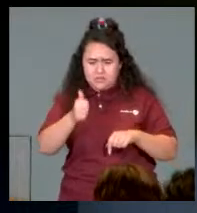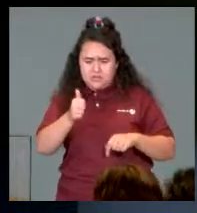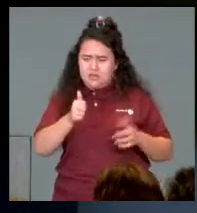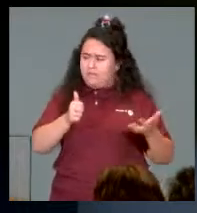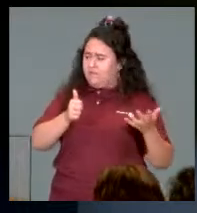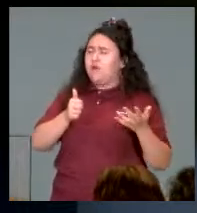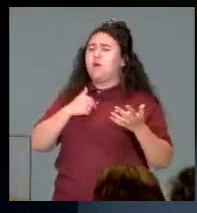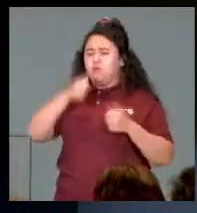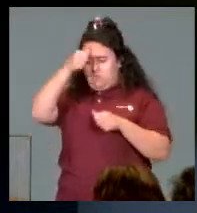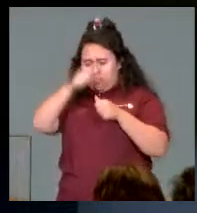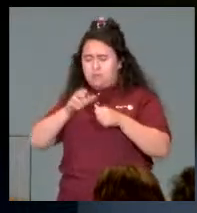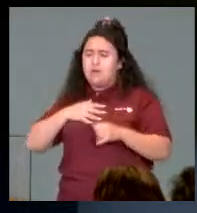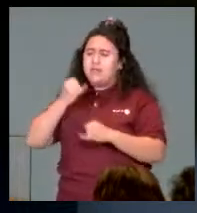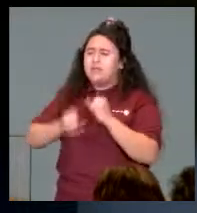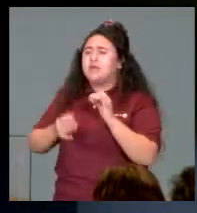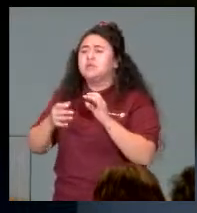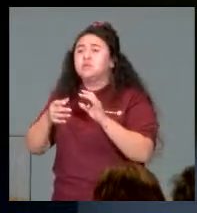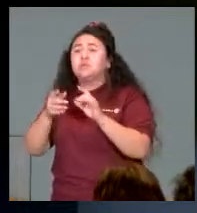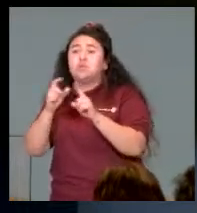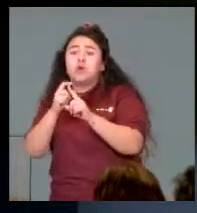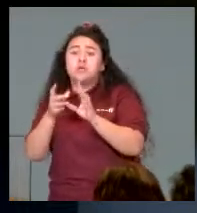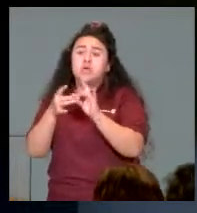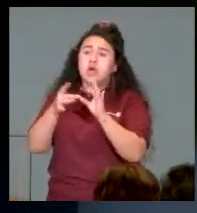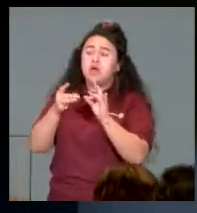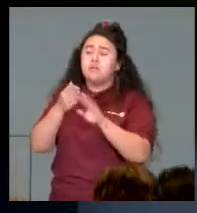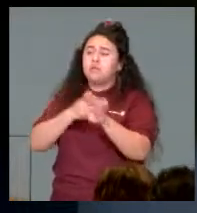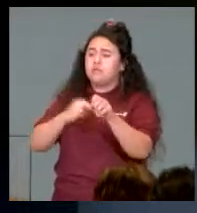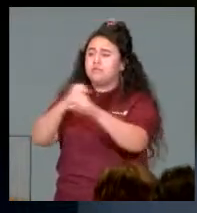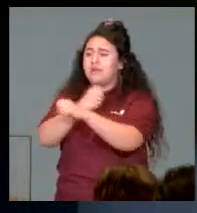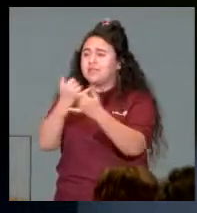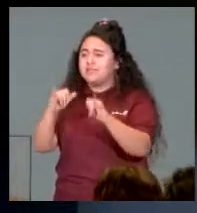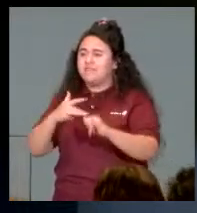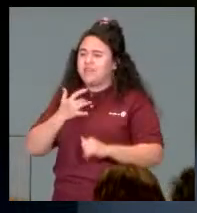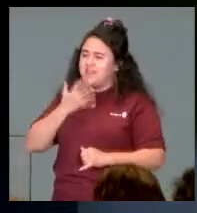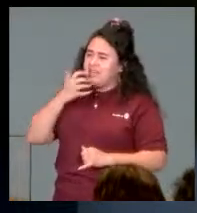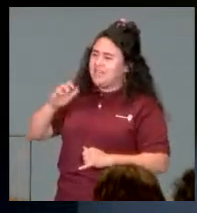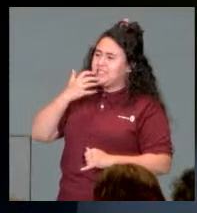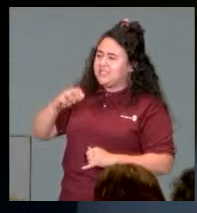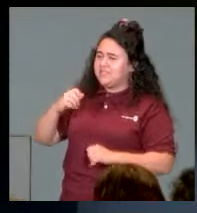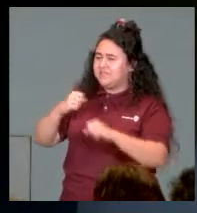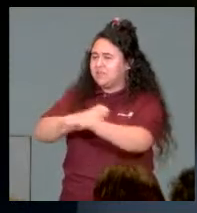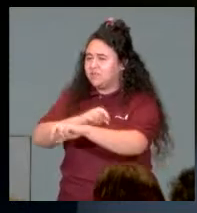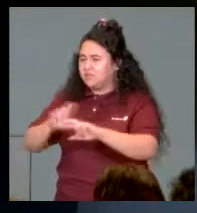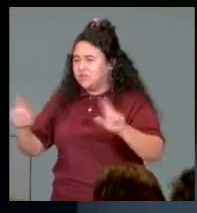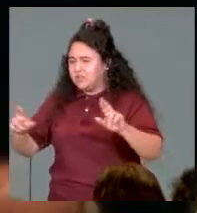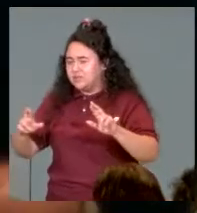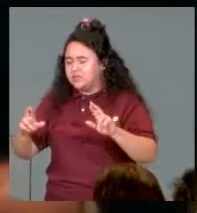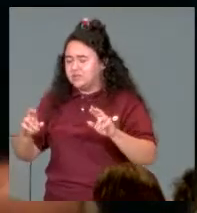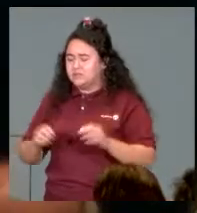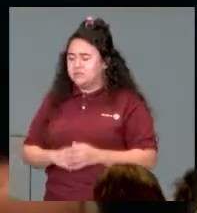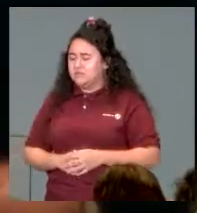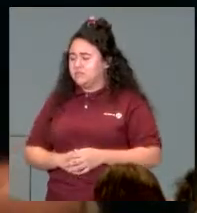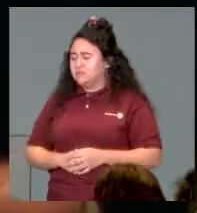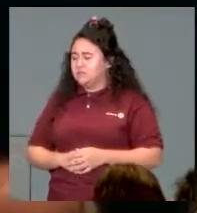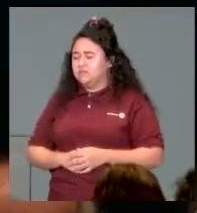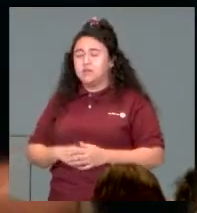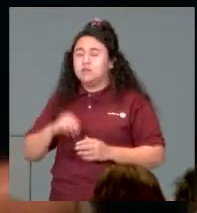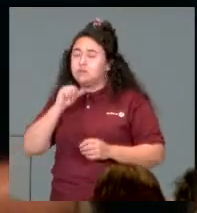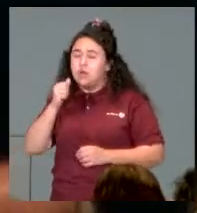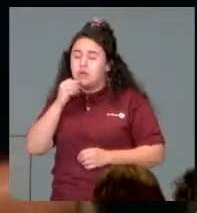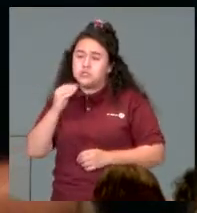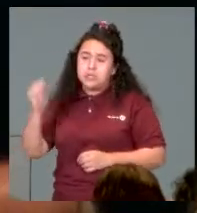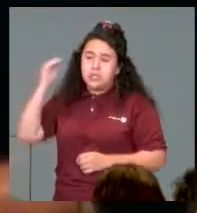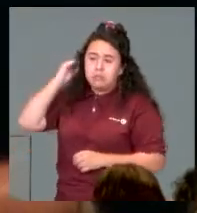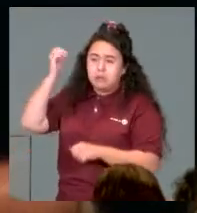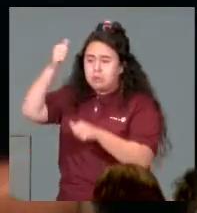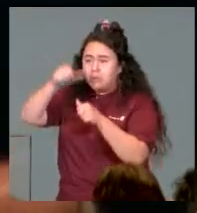not my last words, a man before a fight. You feel the heat. But there's nothing to keep in mind. There's nothing to remember.